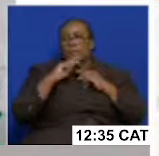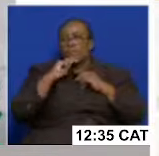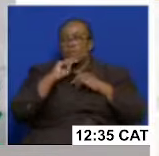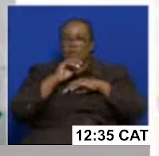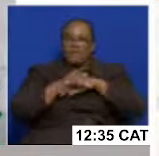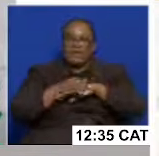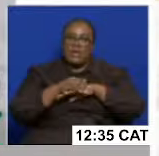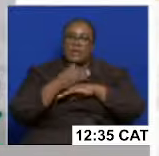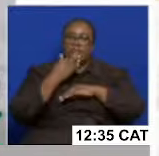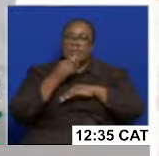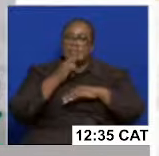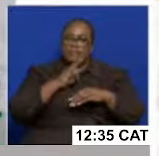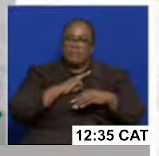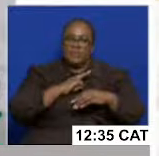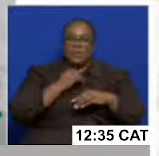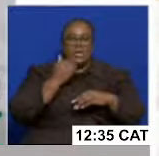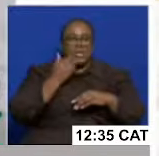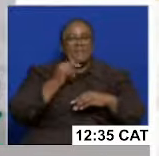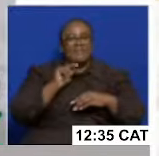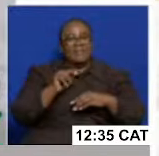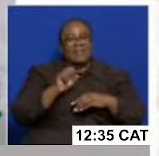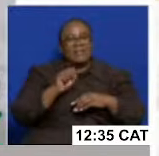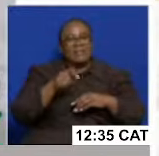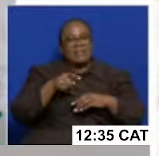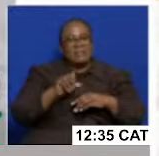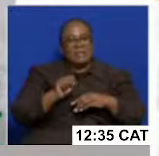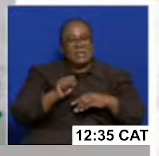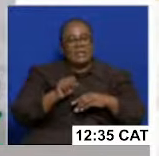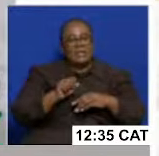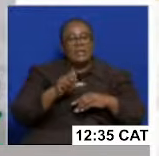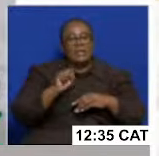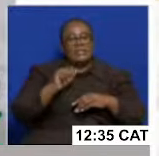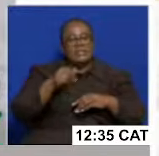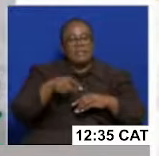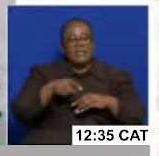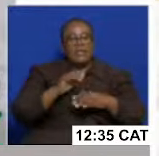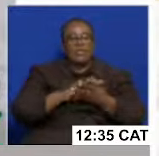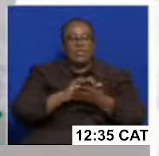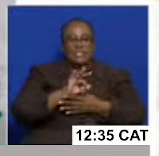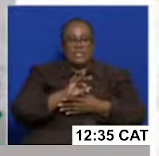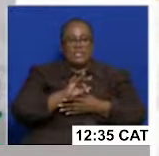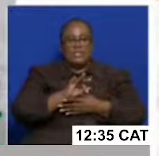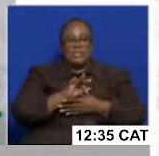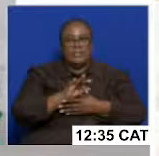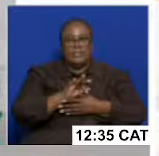that SAP 13 can be sorted. Pretty please. I hope you are warm."